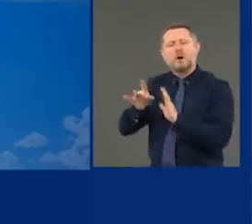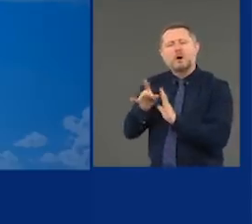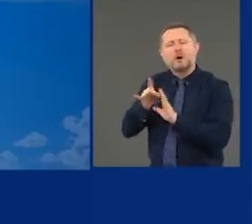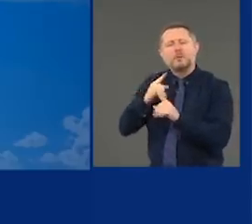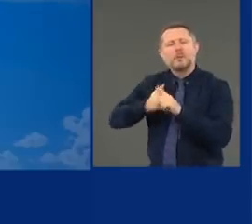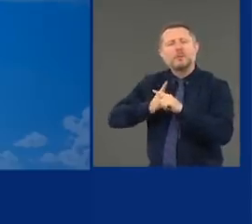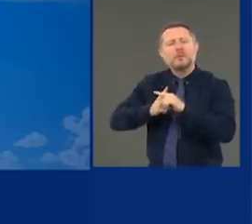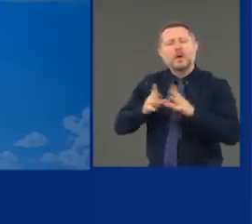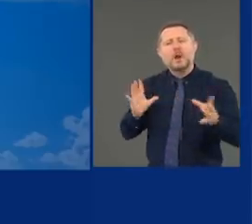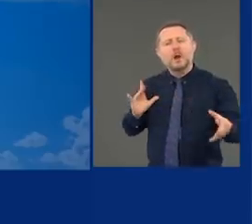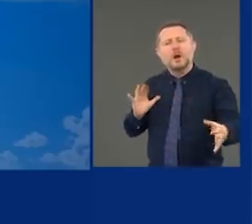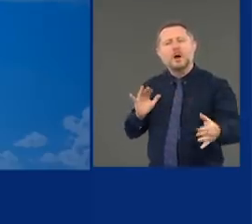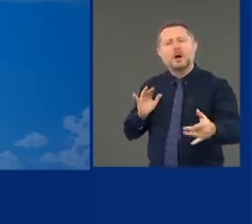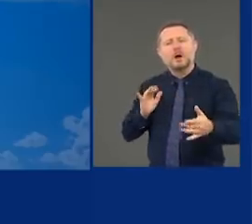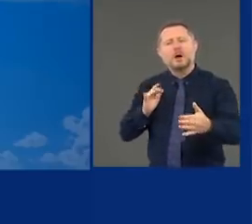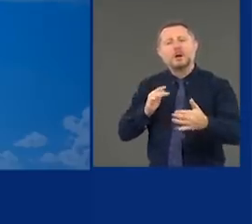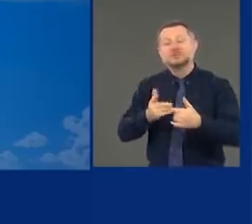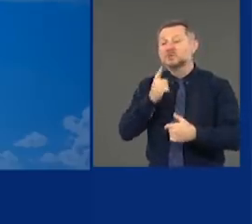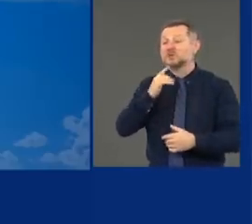When we first started,